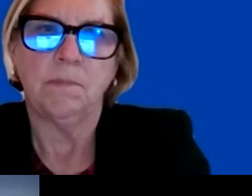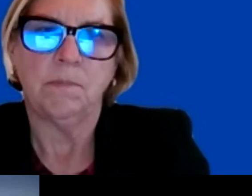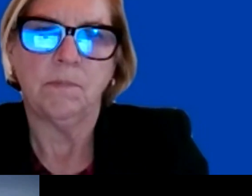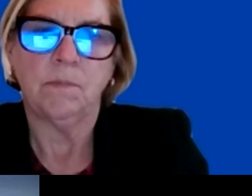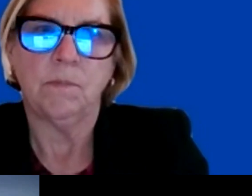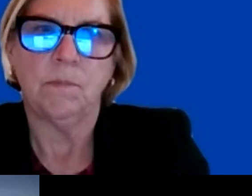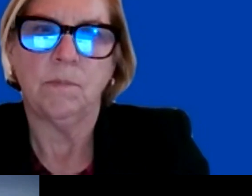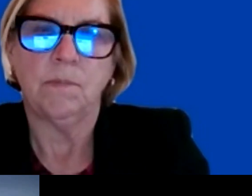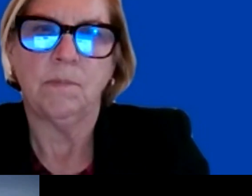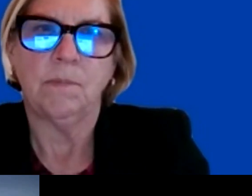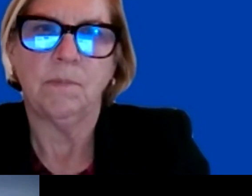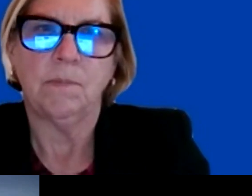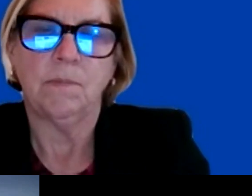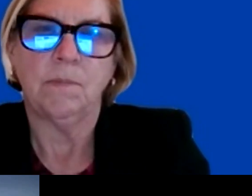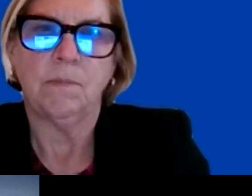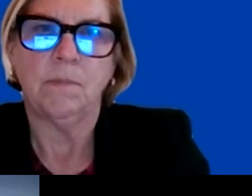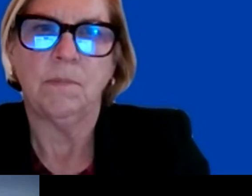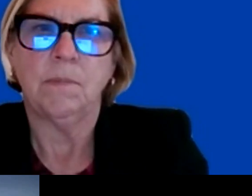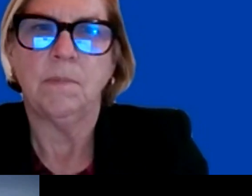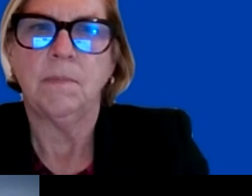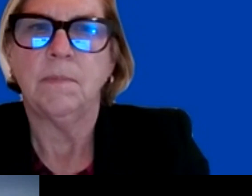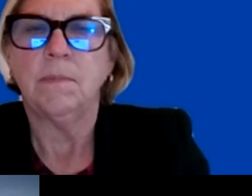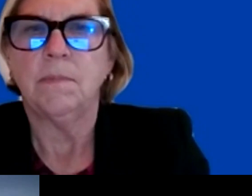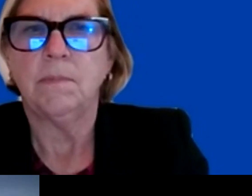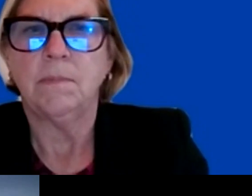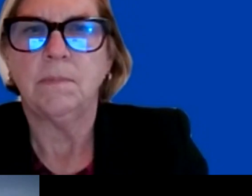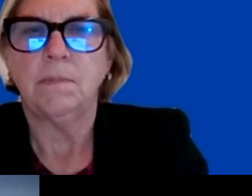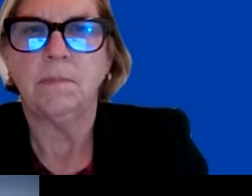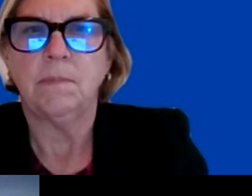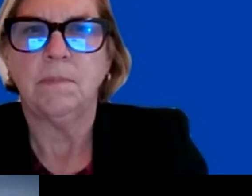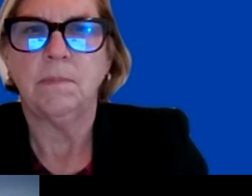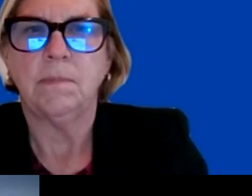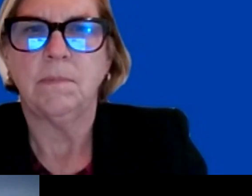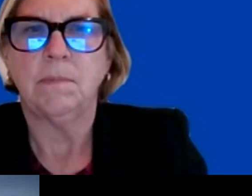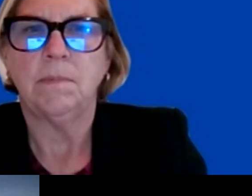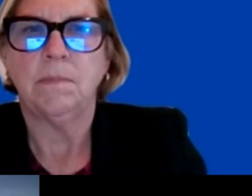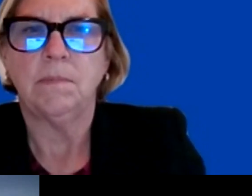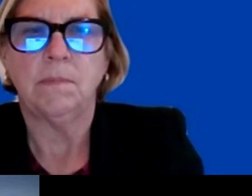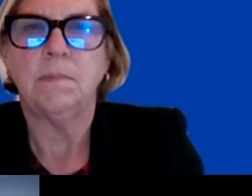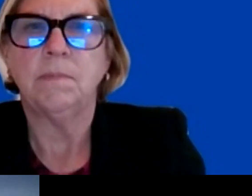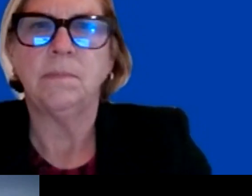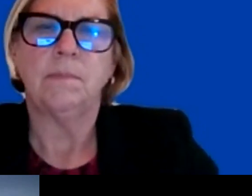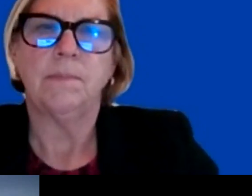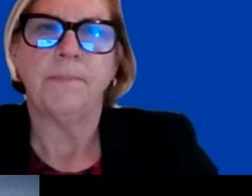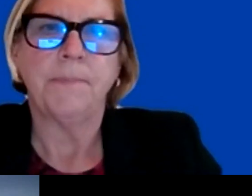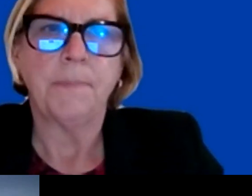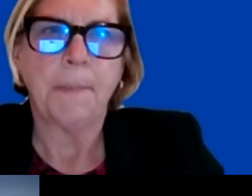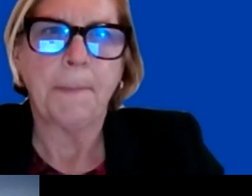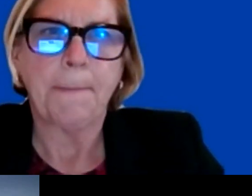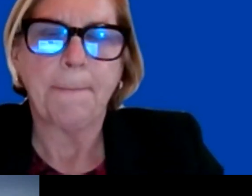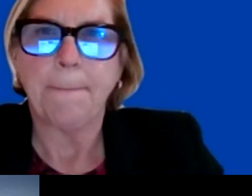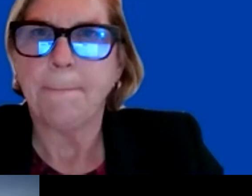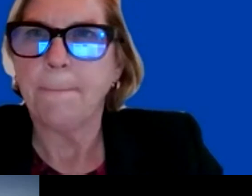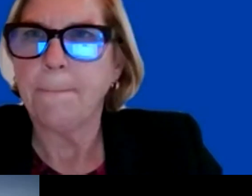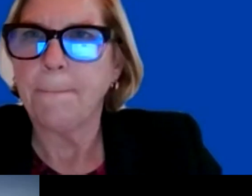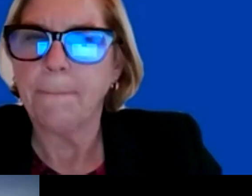Let's see, is there any, do we have any hands raised?